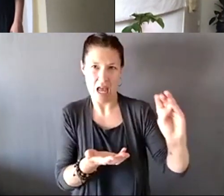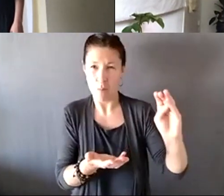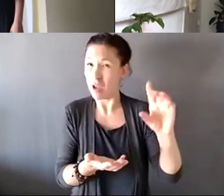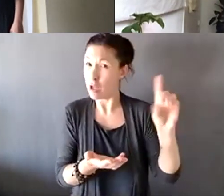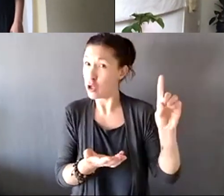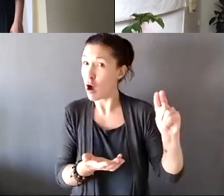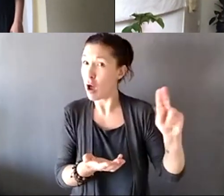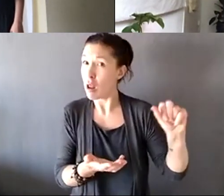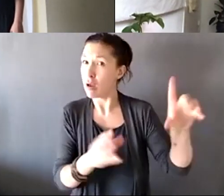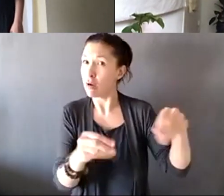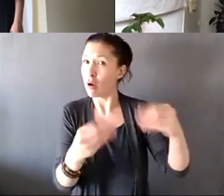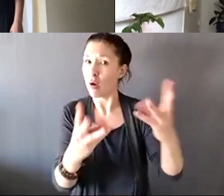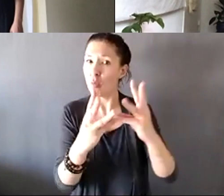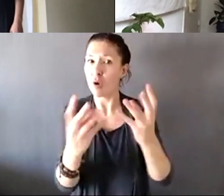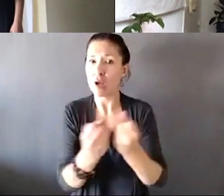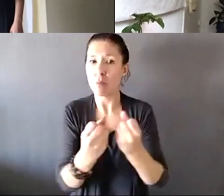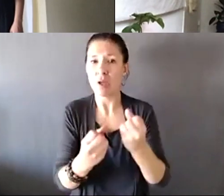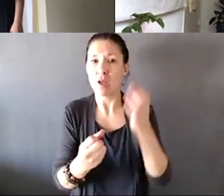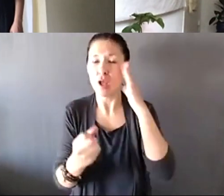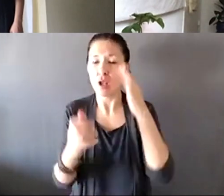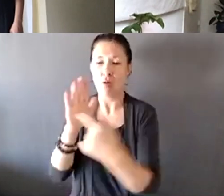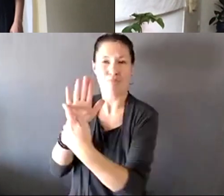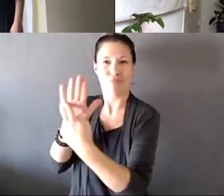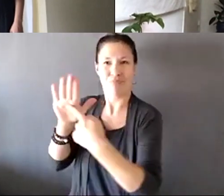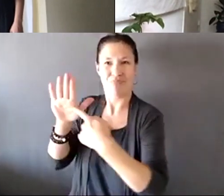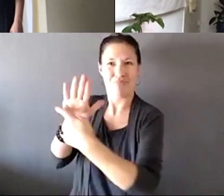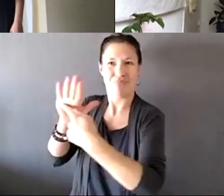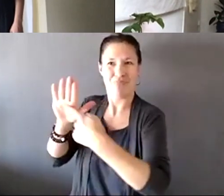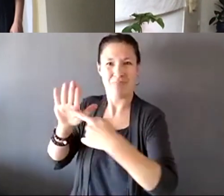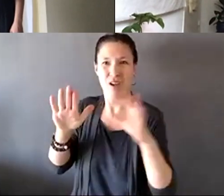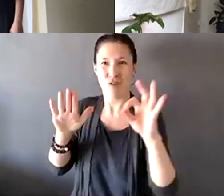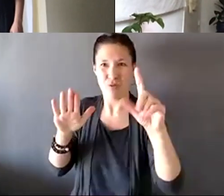point beneath the fleshy part of the foot.